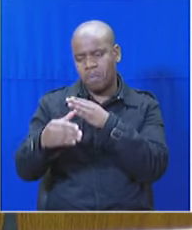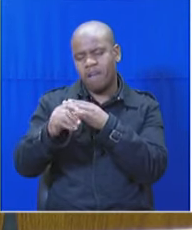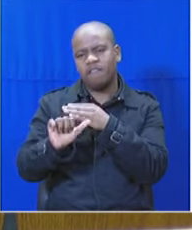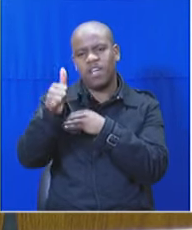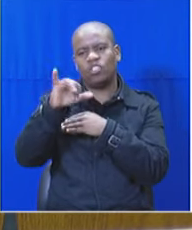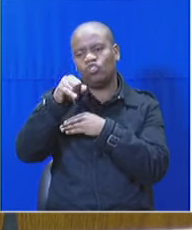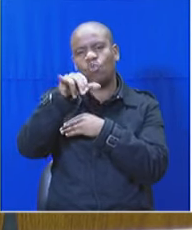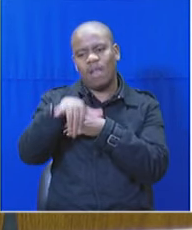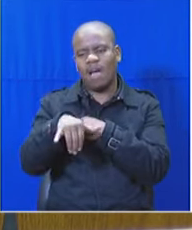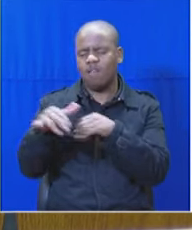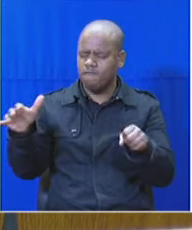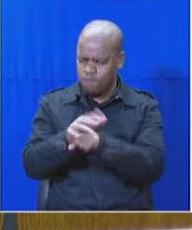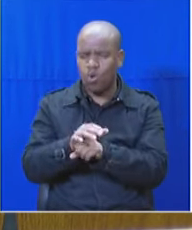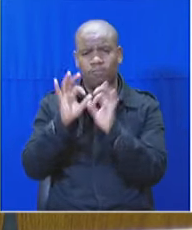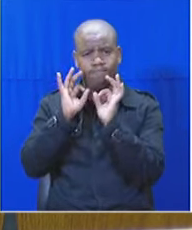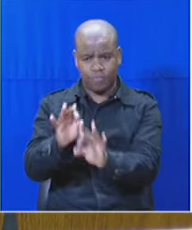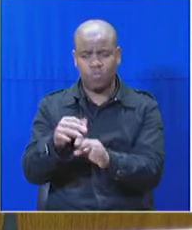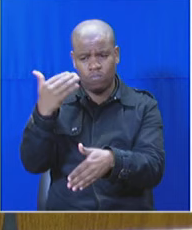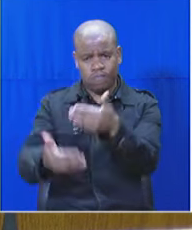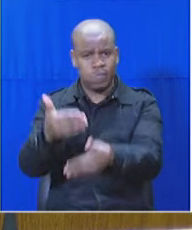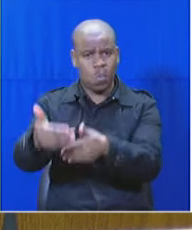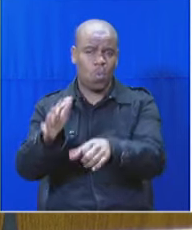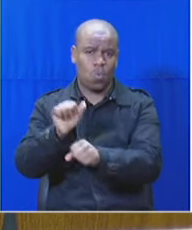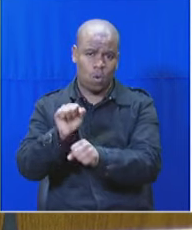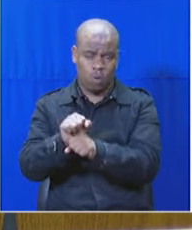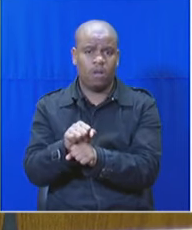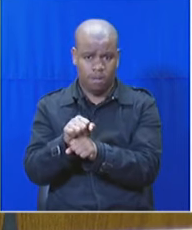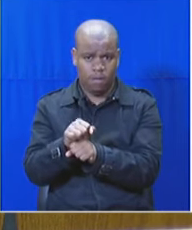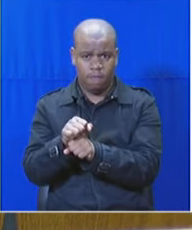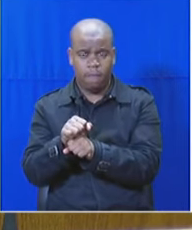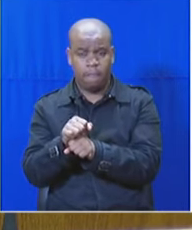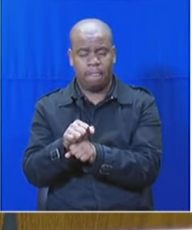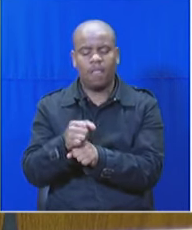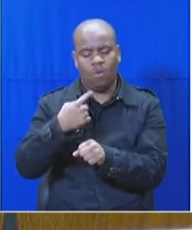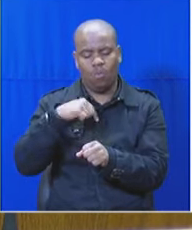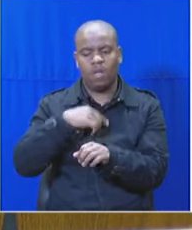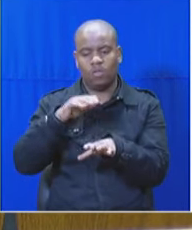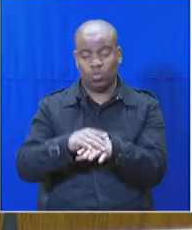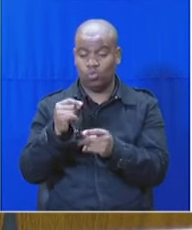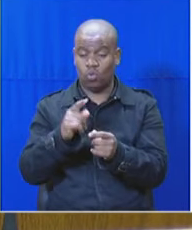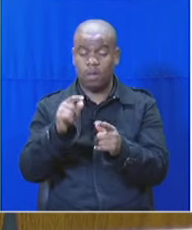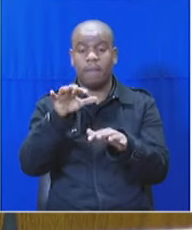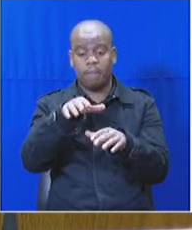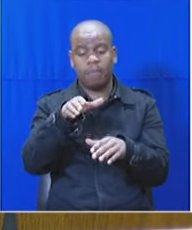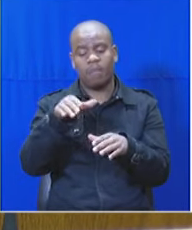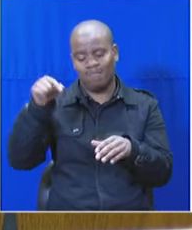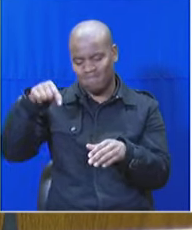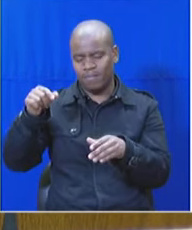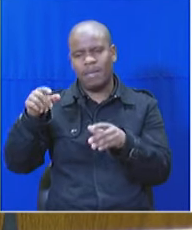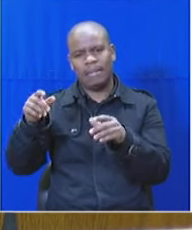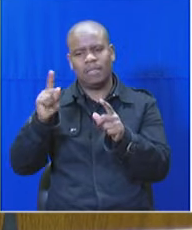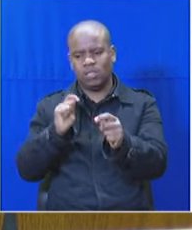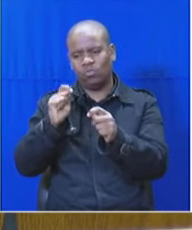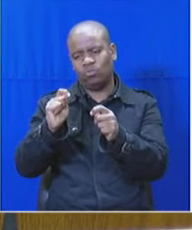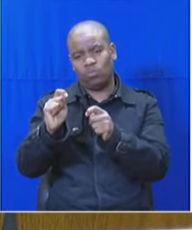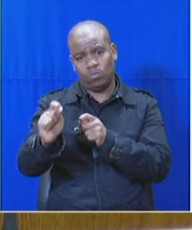July, with the Valuer General in office. Honorable Chair, we are institutionalizing transformation. We are moving South Africa